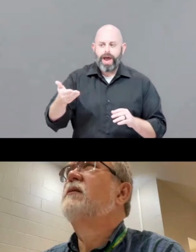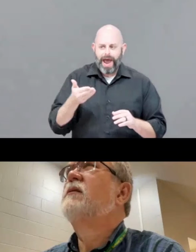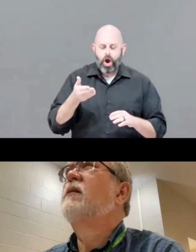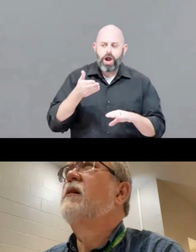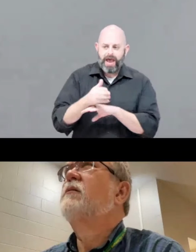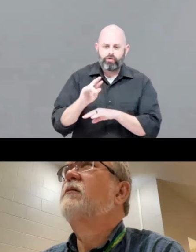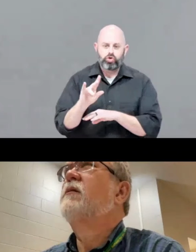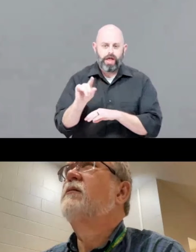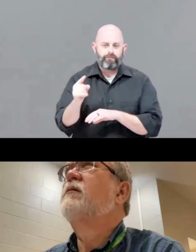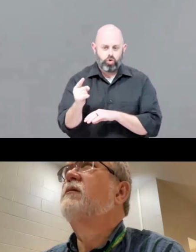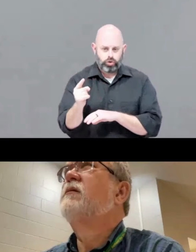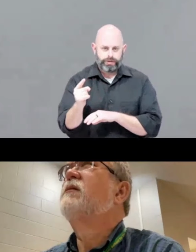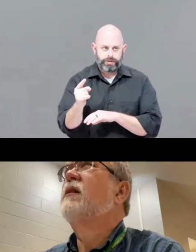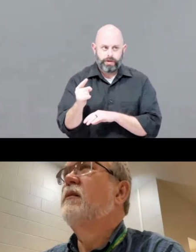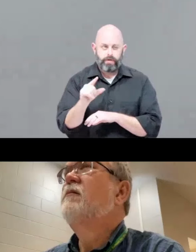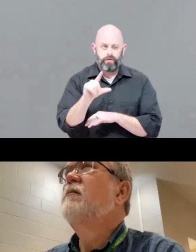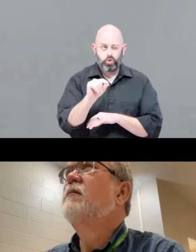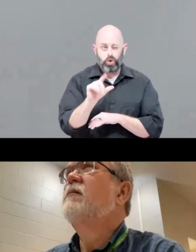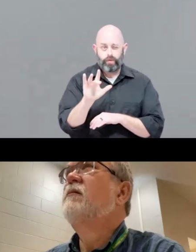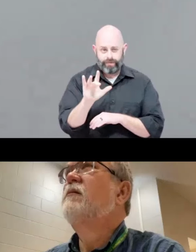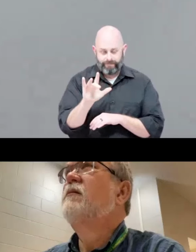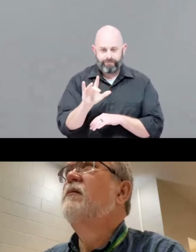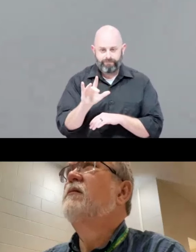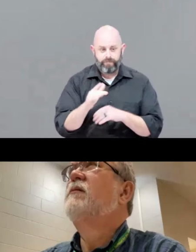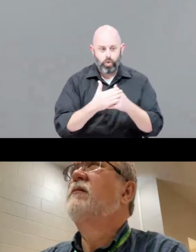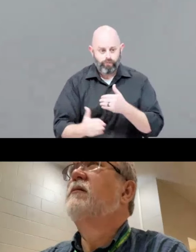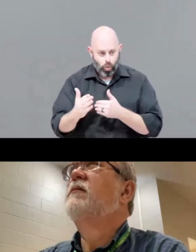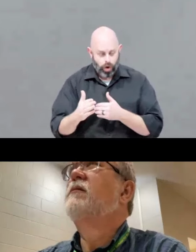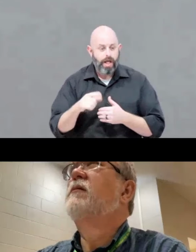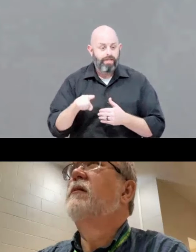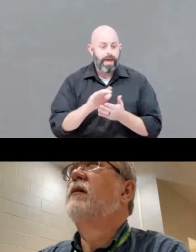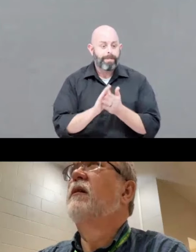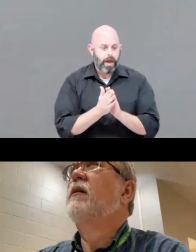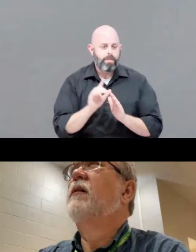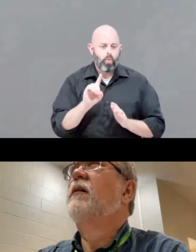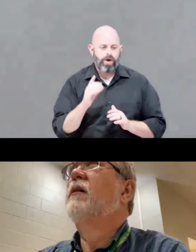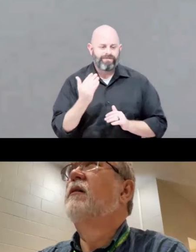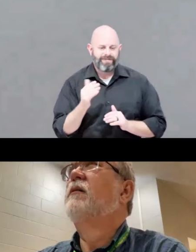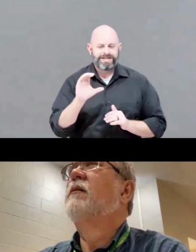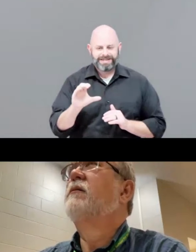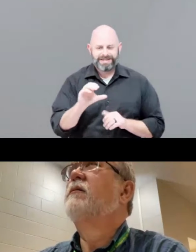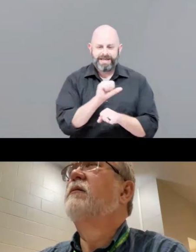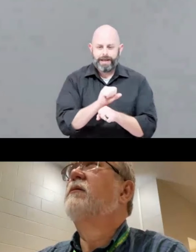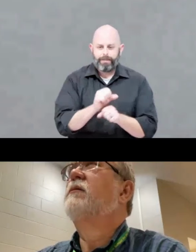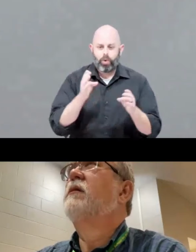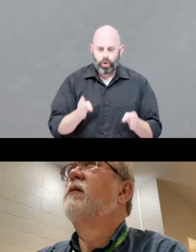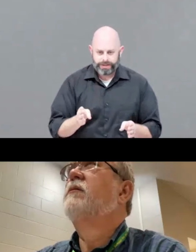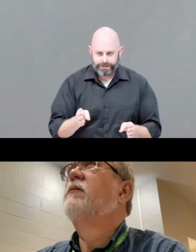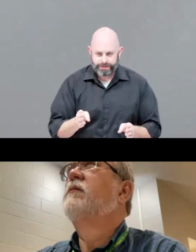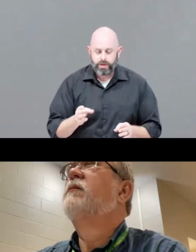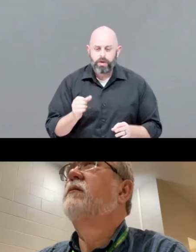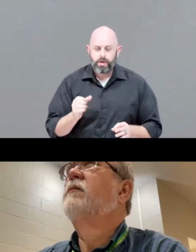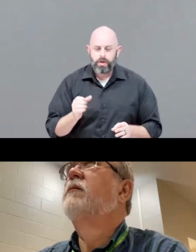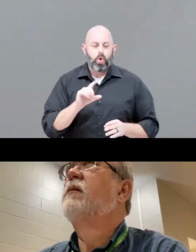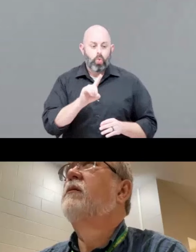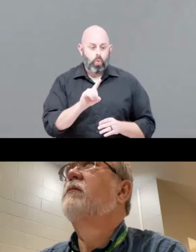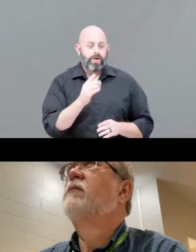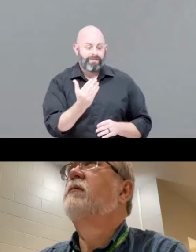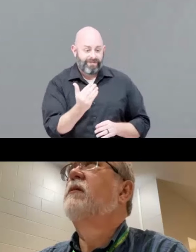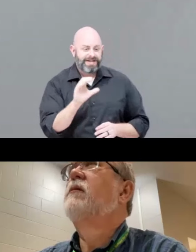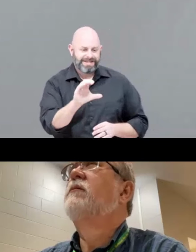after July 1 of 2025, they become 115C employees. So